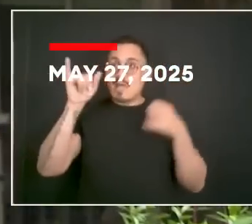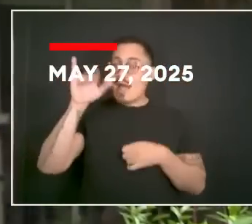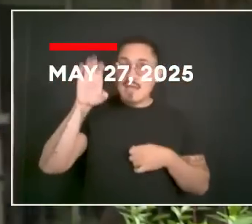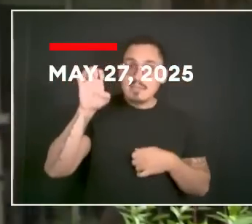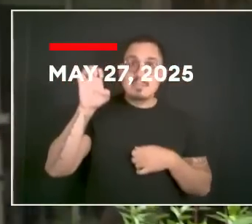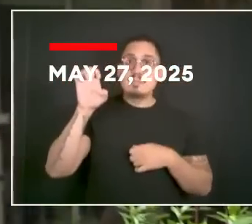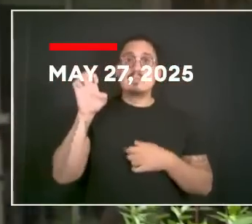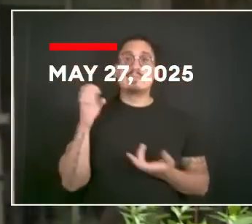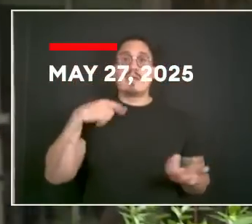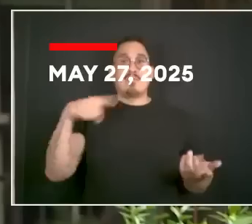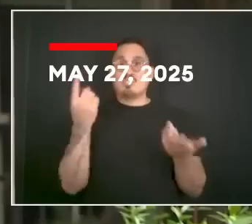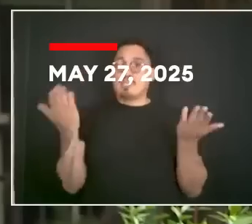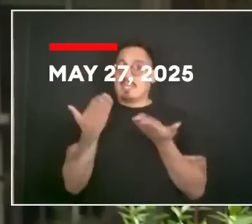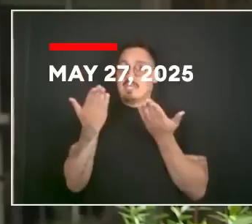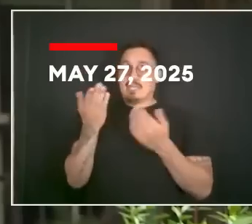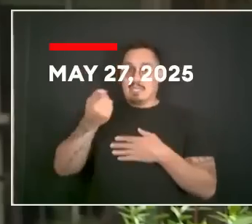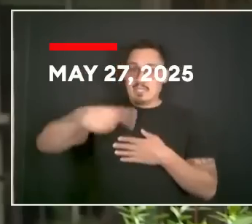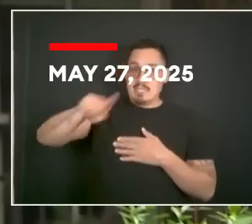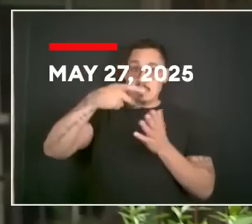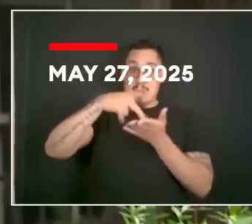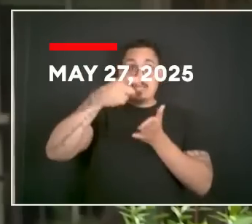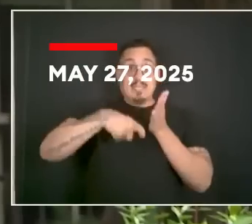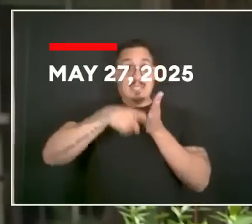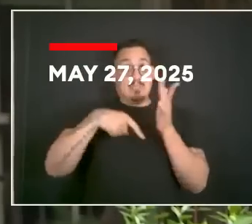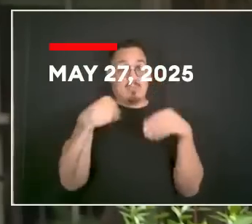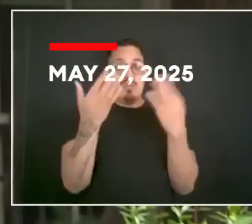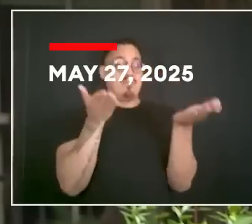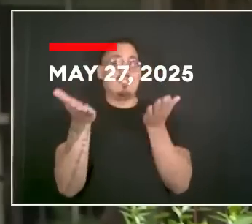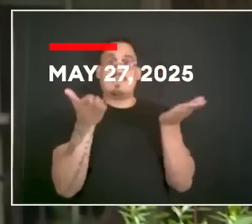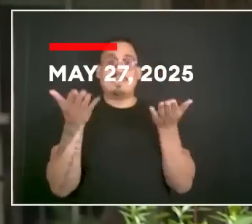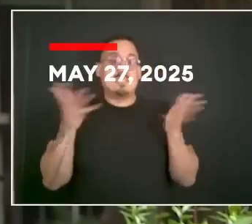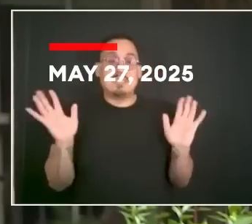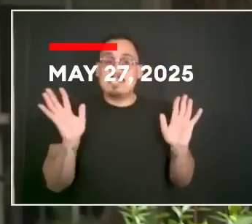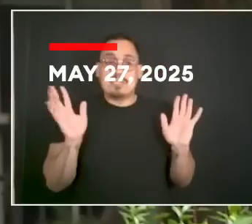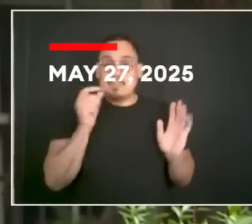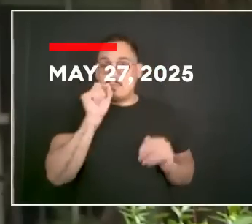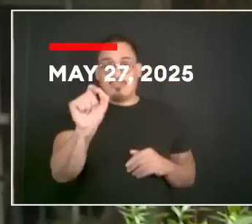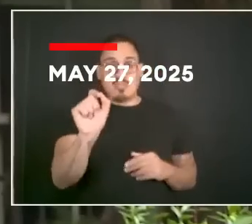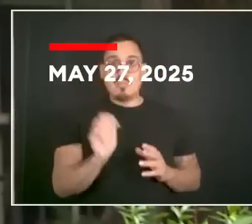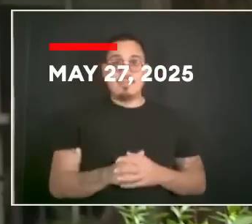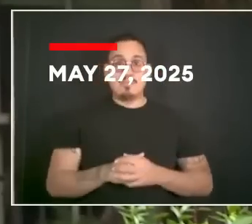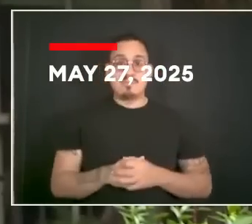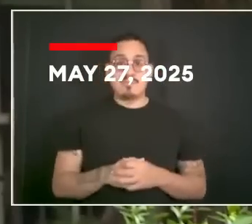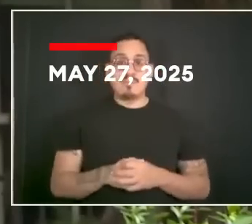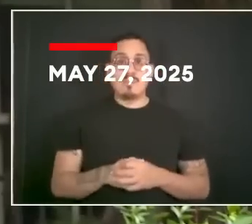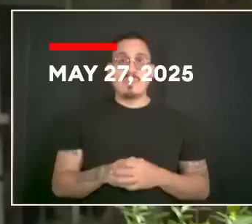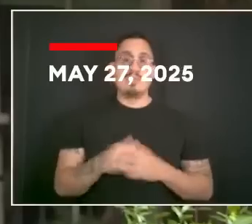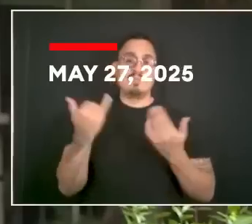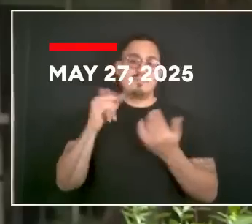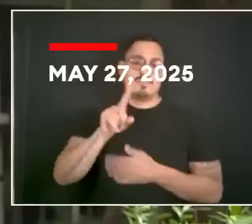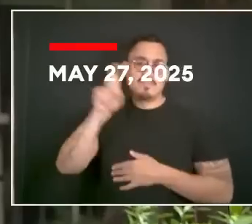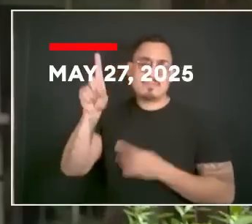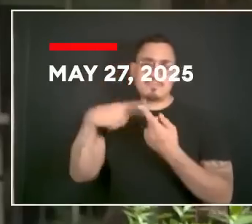services that they tax dollars pay for, and that's what we do every day. Mr. Mayor, I wanted to ask about a 19-year-old Merwell